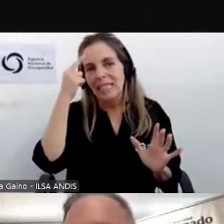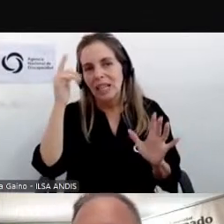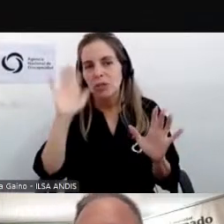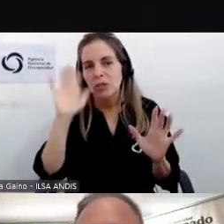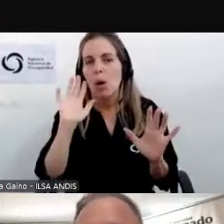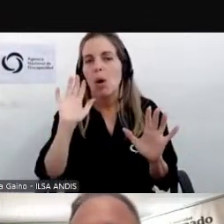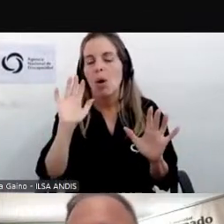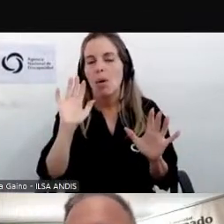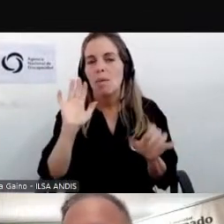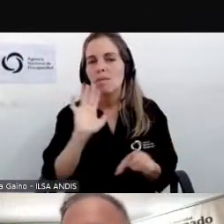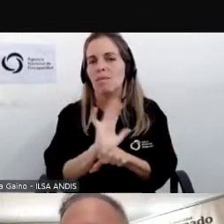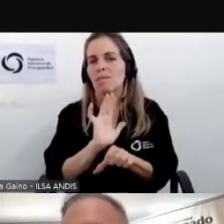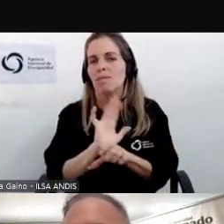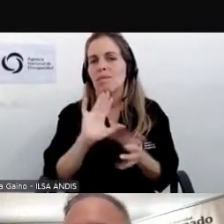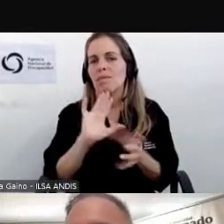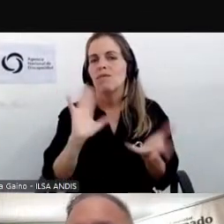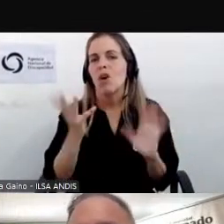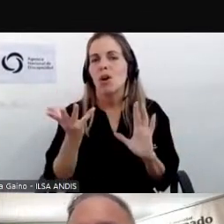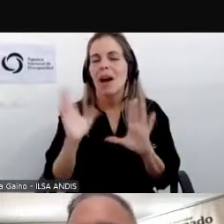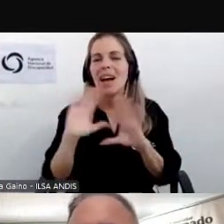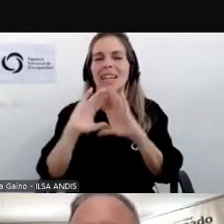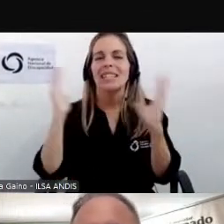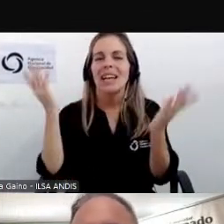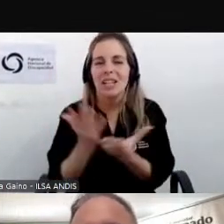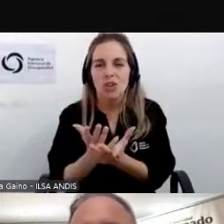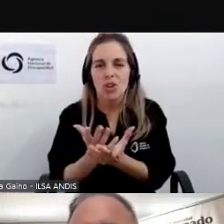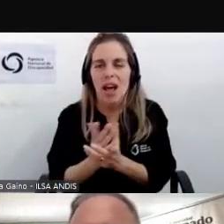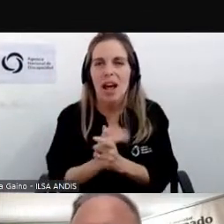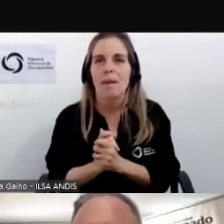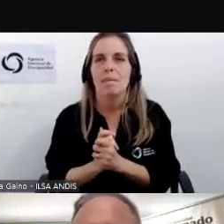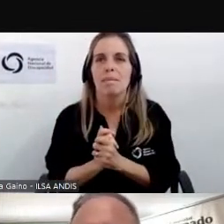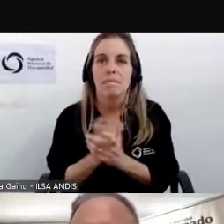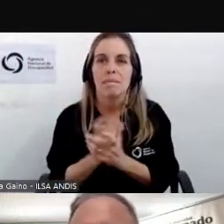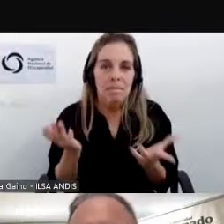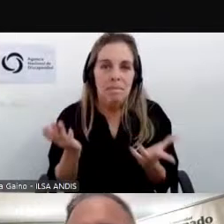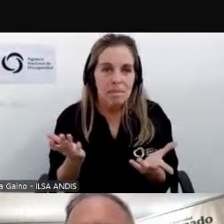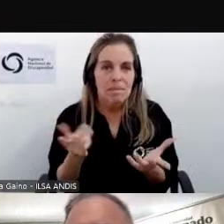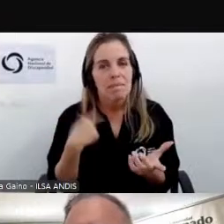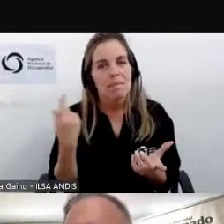rather clear, or